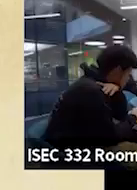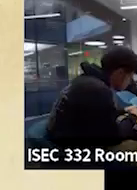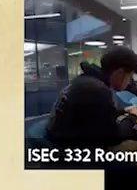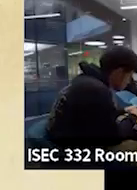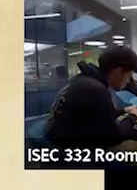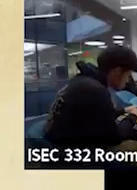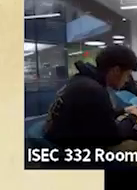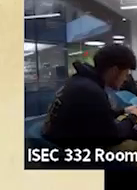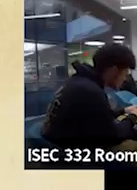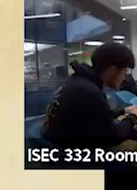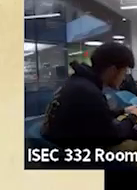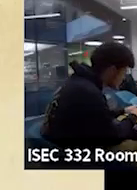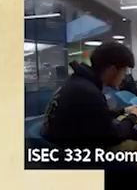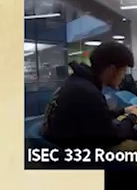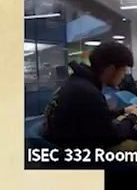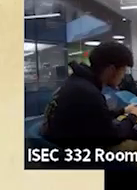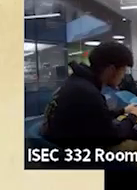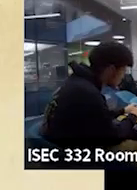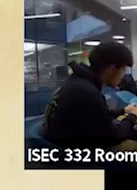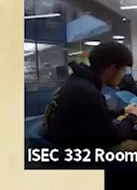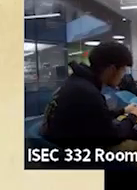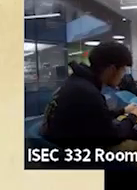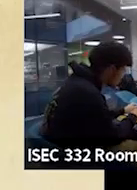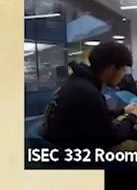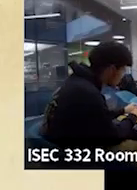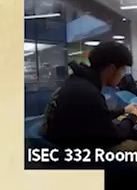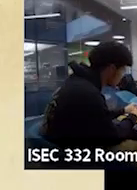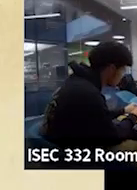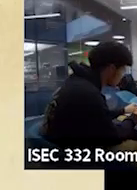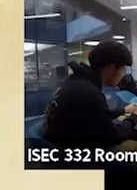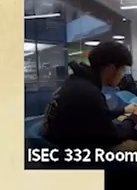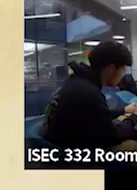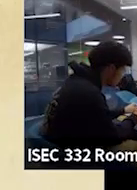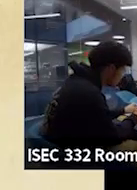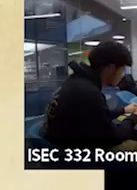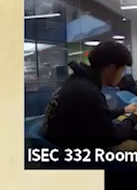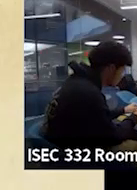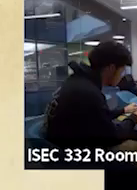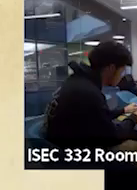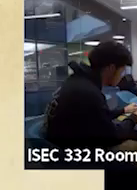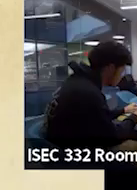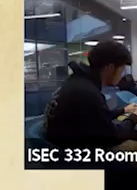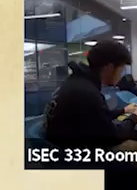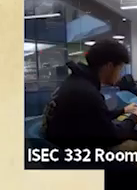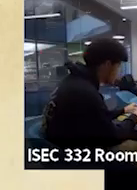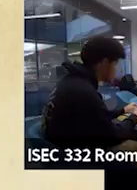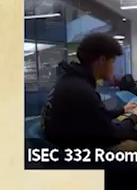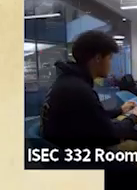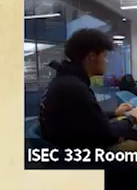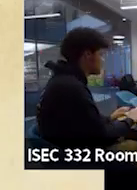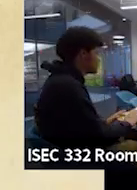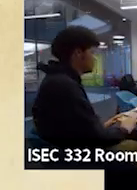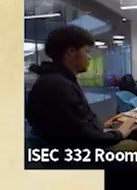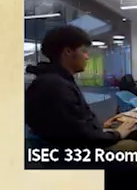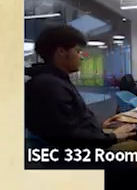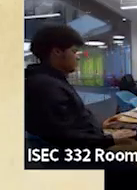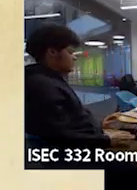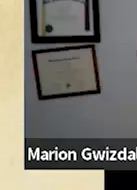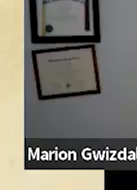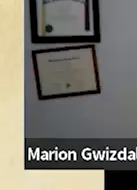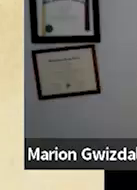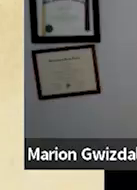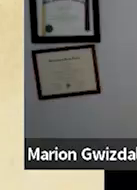That comes from the Greeks, by the way. Yeah. Well. Yeah, there's a whole interesting philosophy behind that.